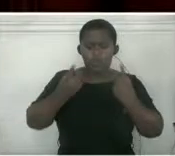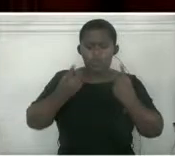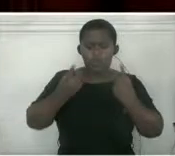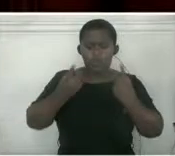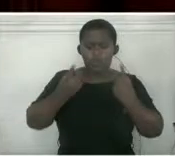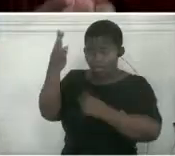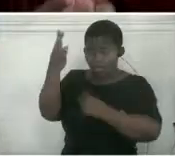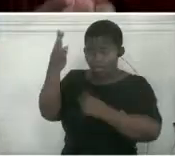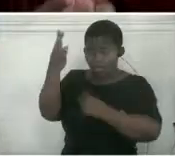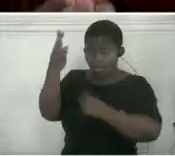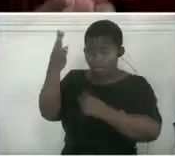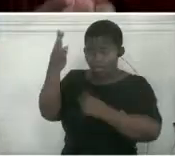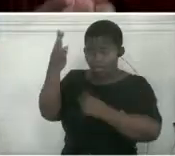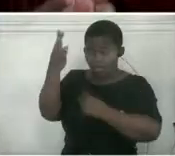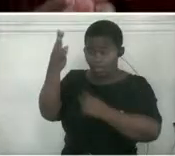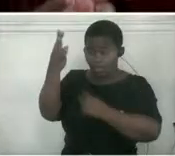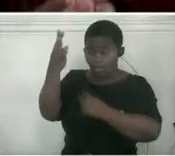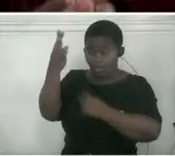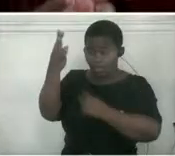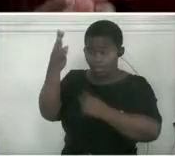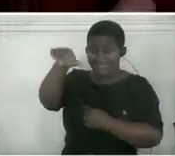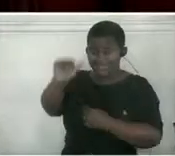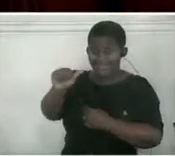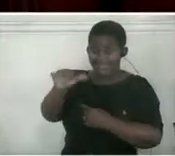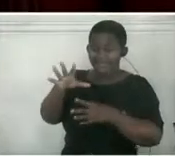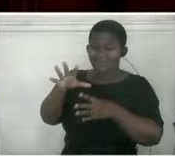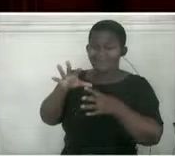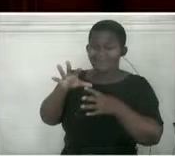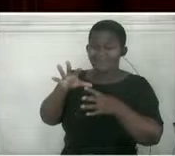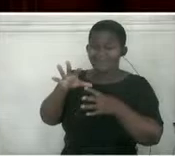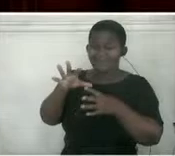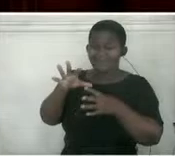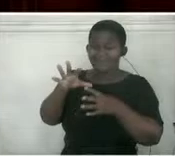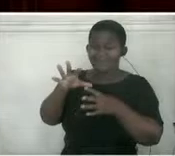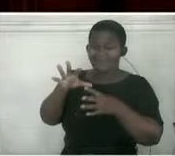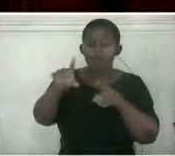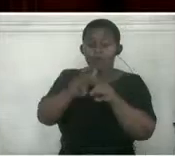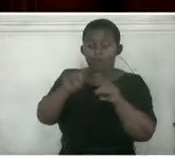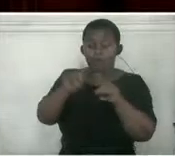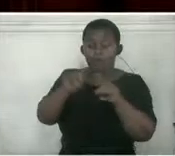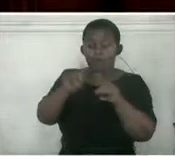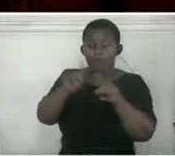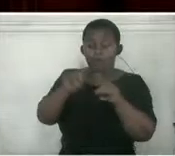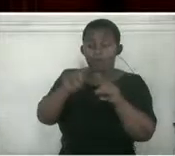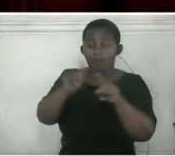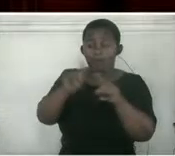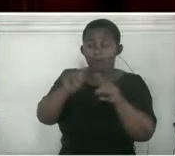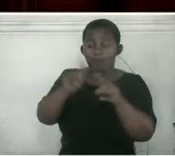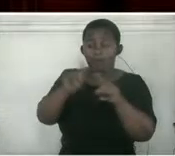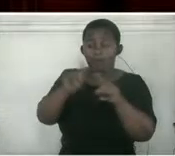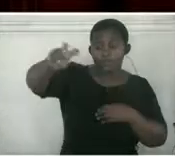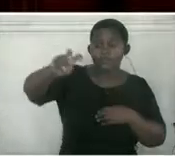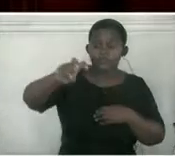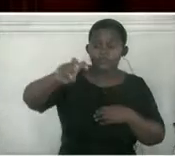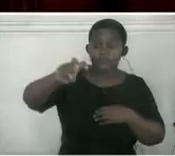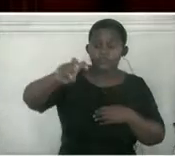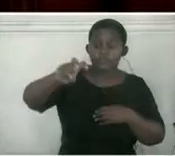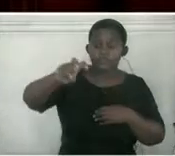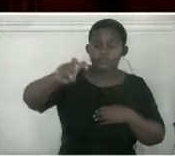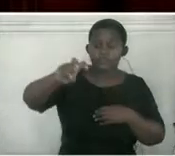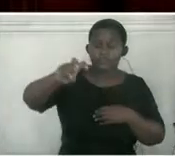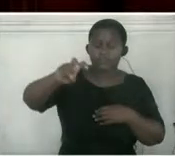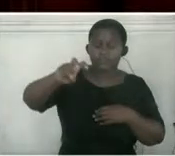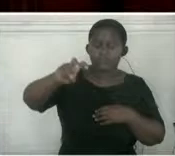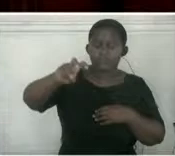the TESA scheme is expanded to accommodate also tourism, and that is being considered. And